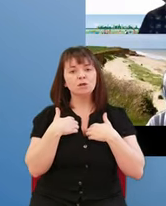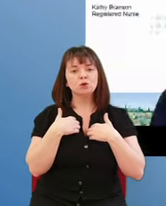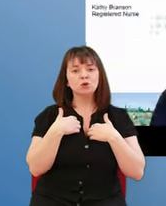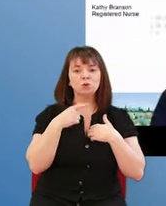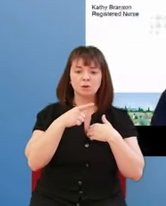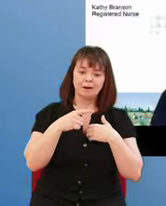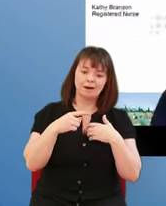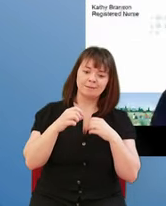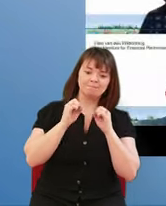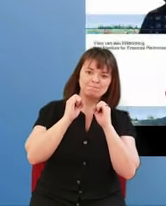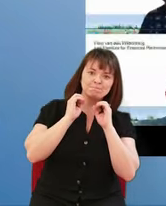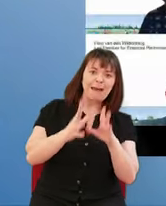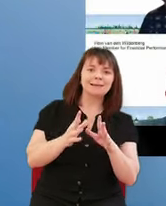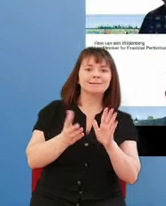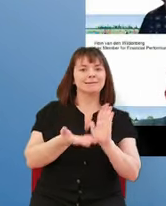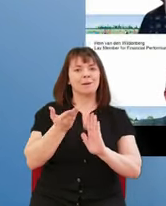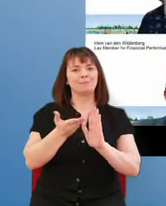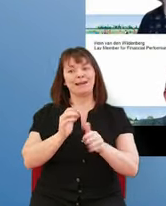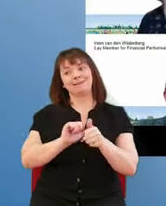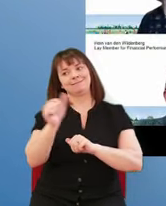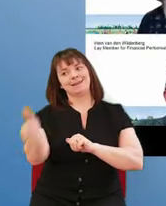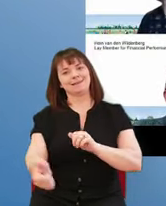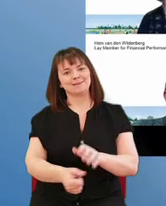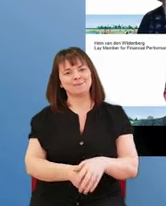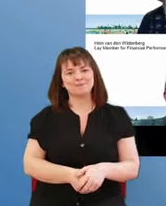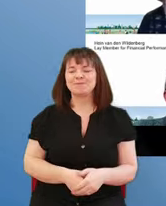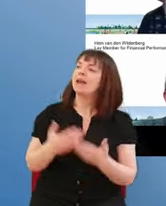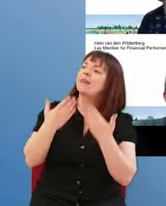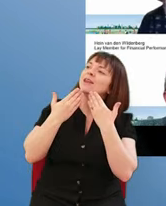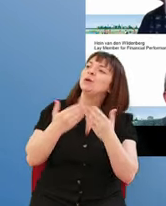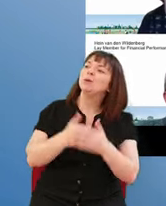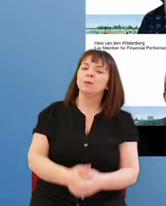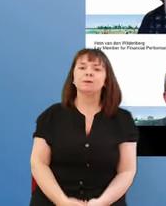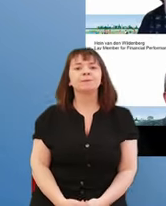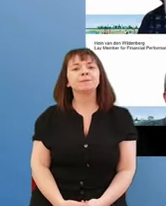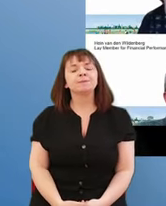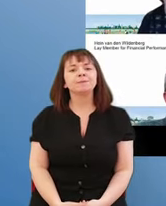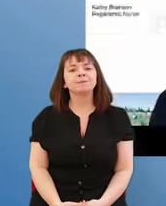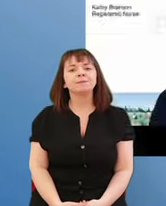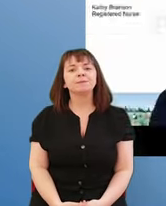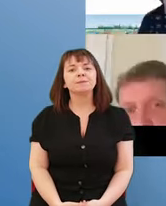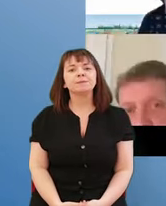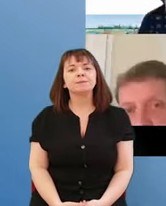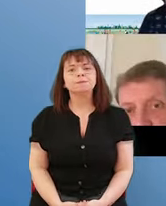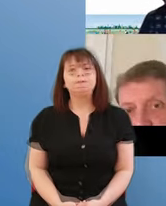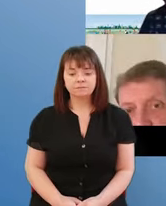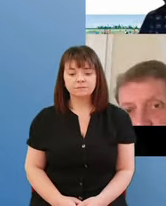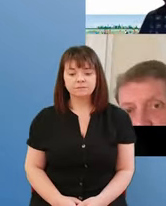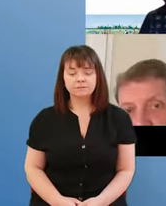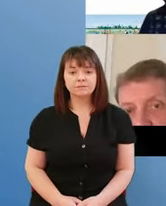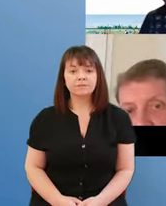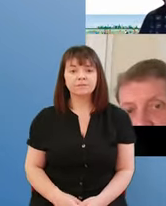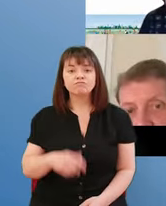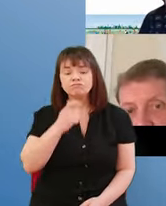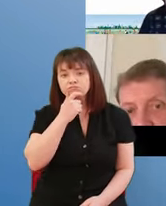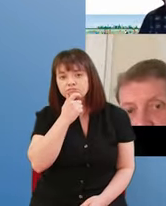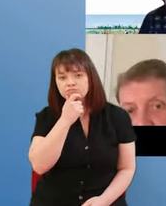We move on to the finance report, which came out separately. I'm